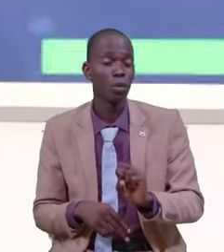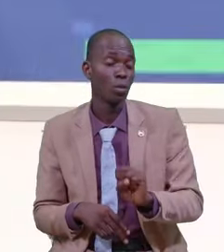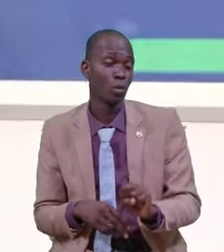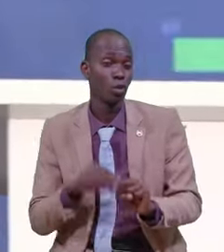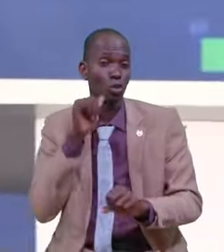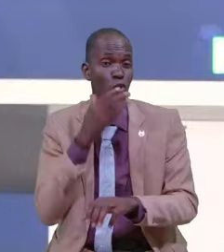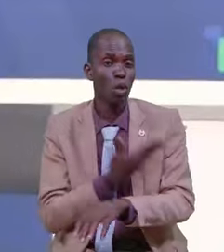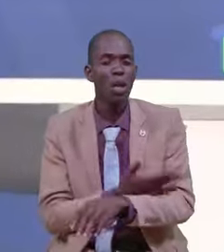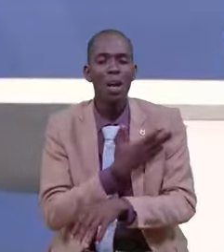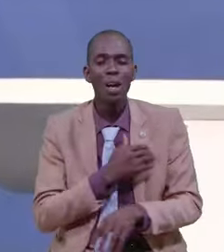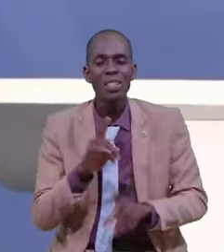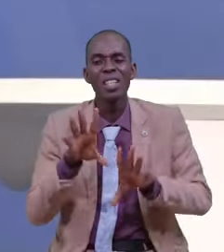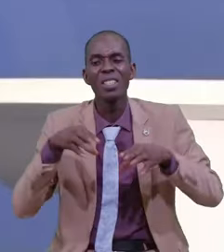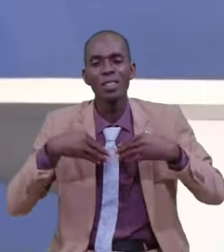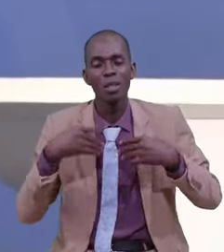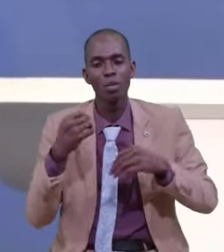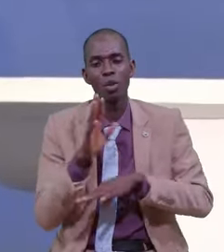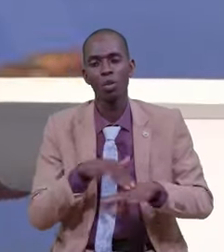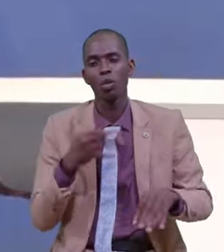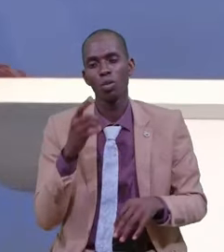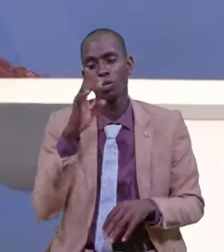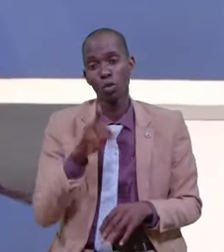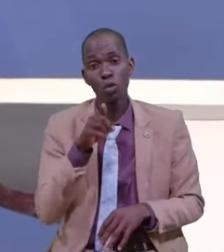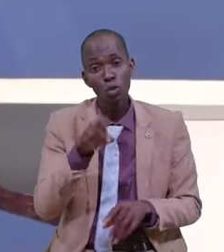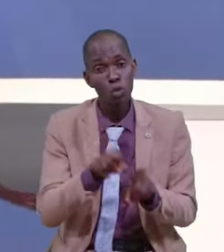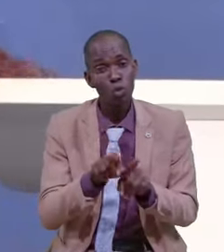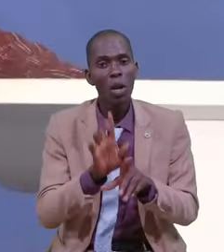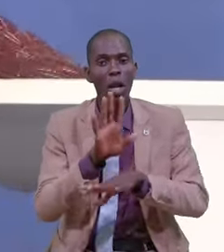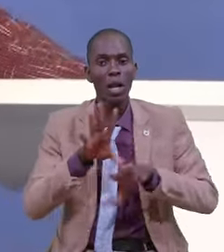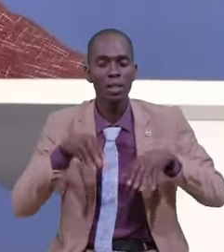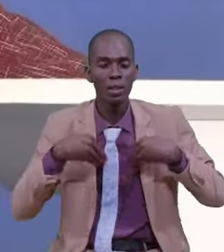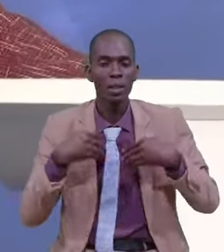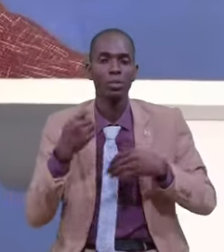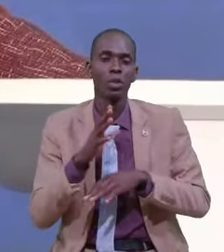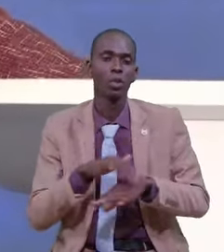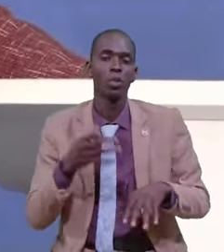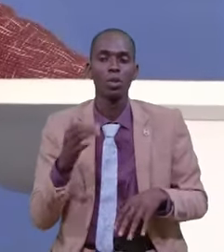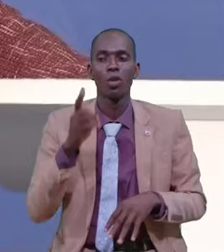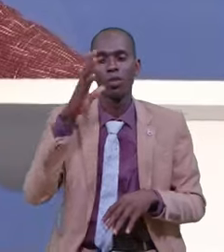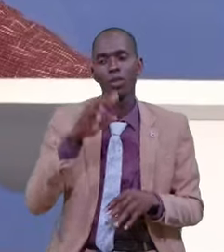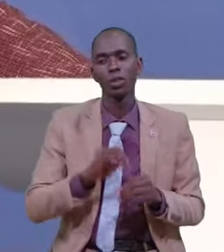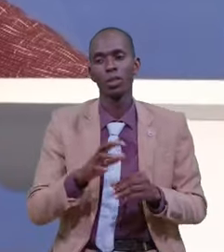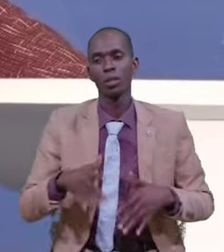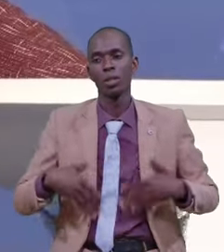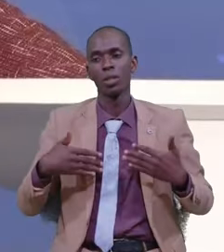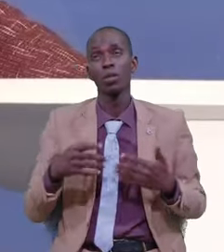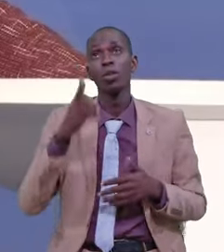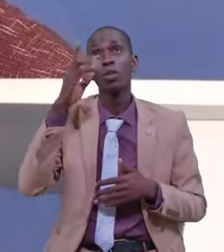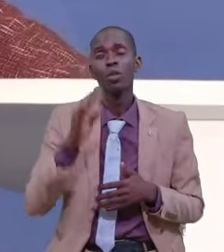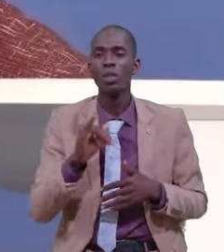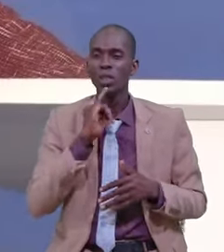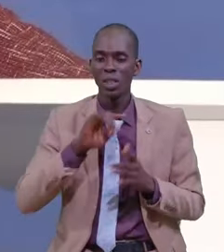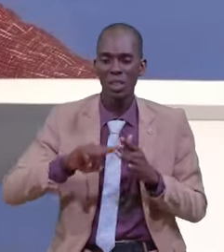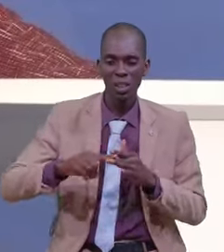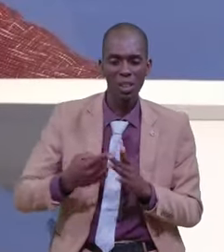God. Accept the call of God in your life. God is planning something unprecedented